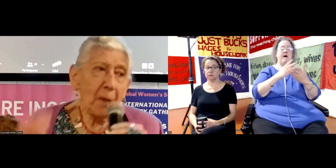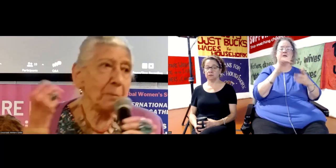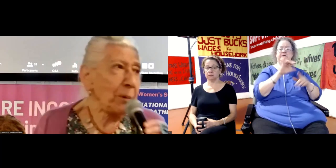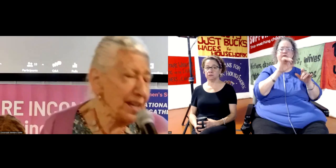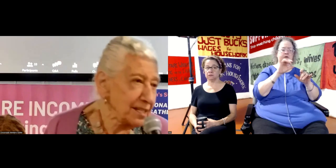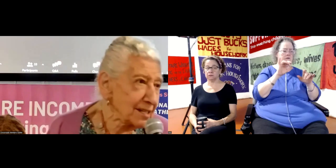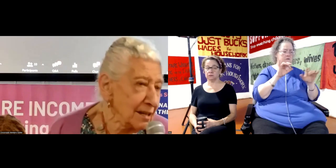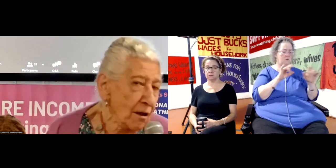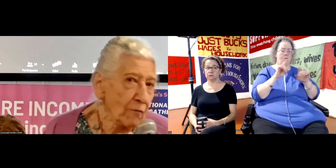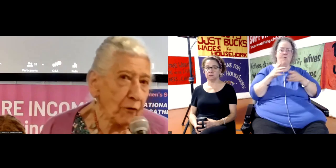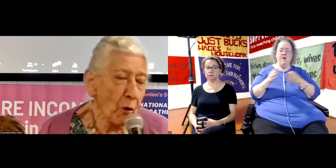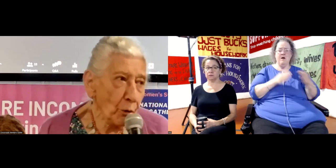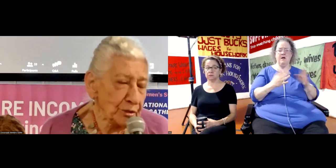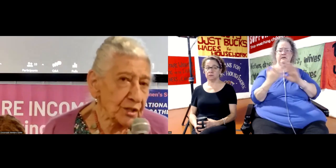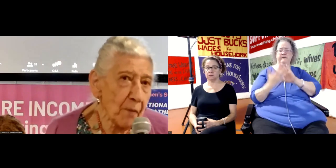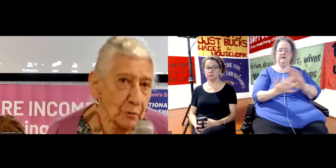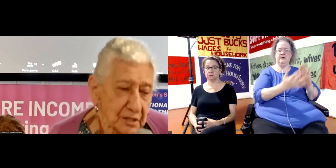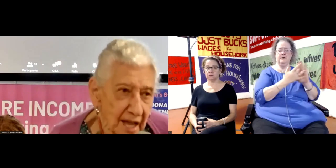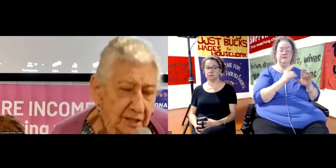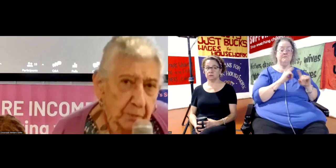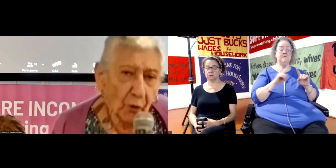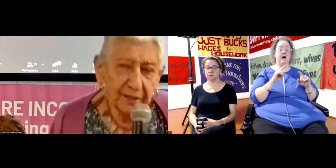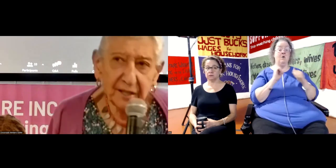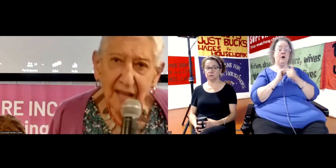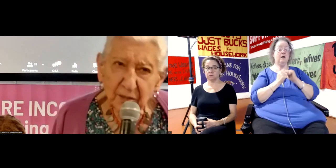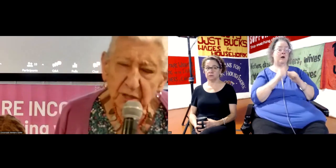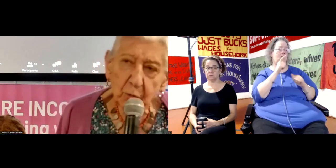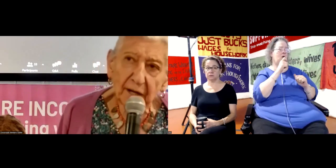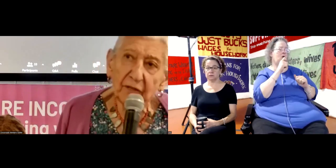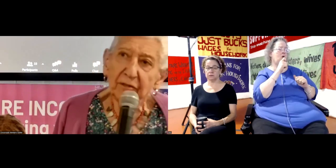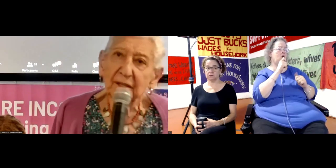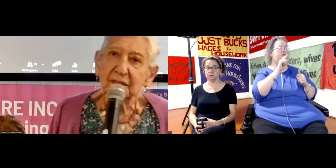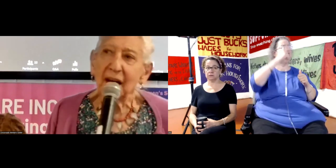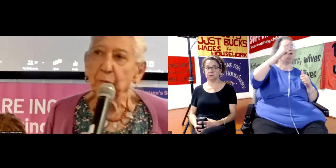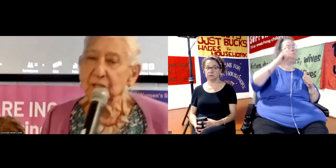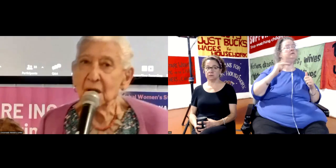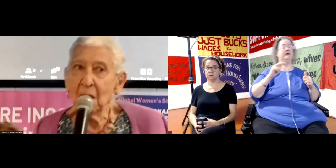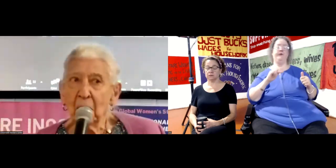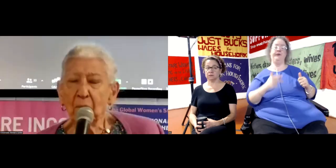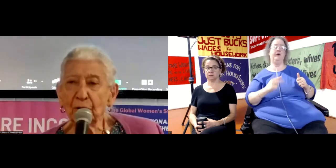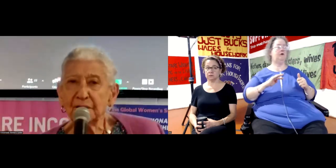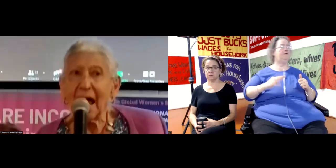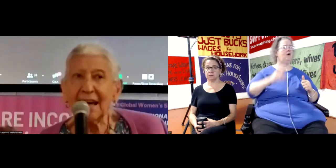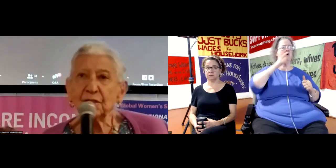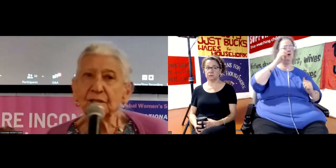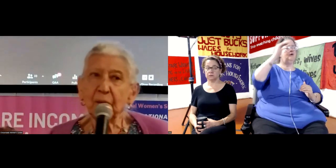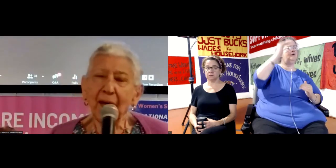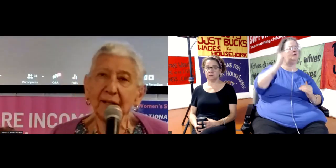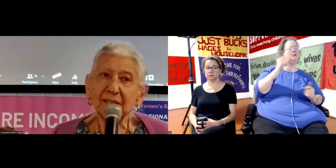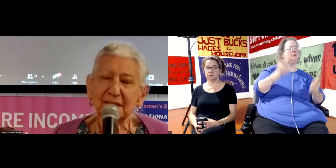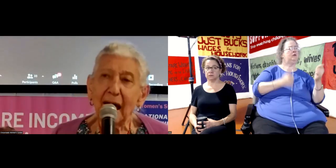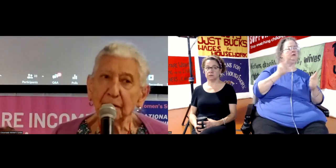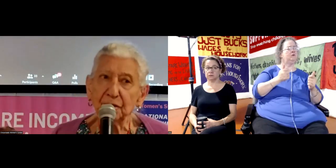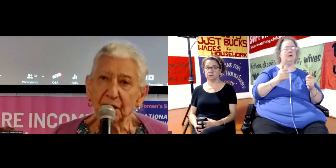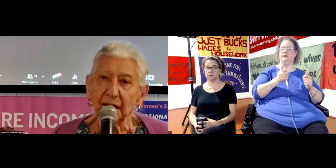not compete for who's the most exploited. That was one of the things that I was most anxious